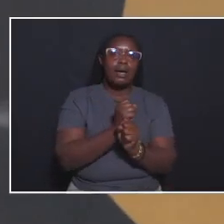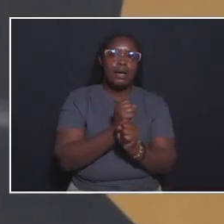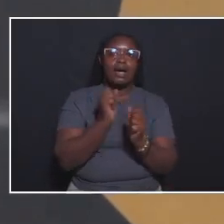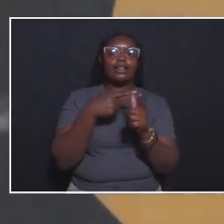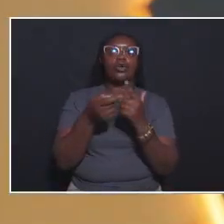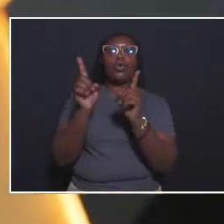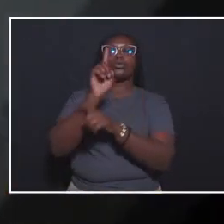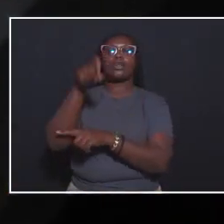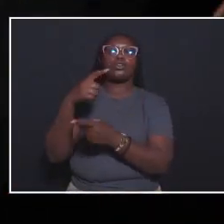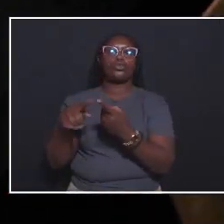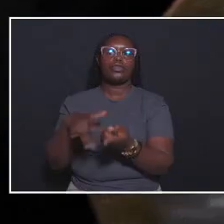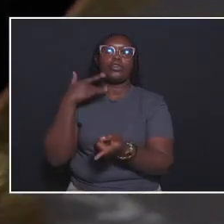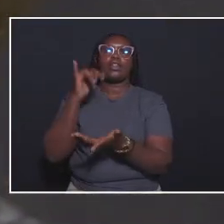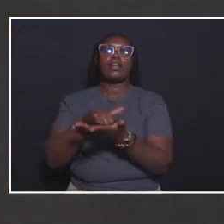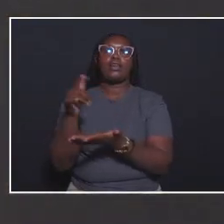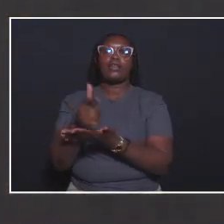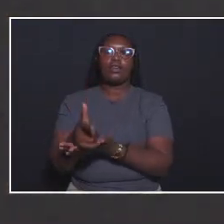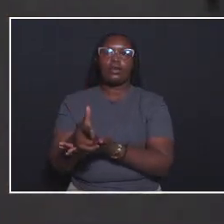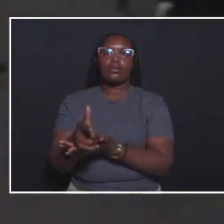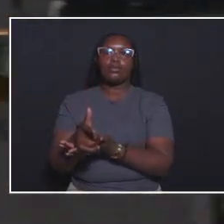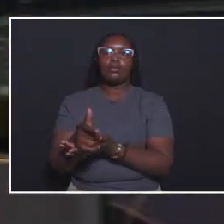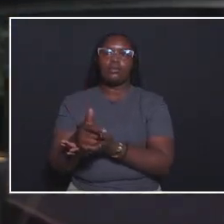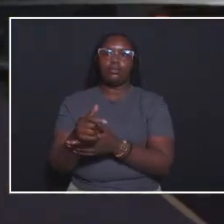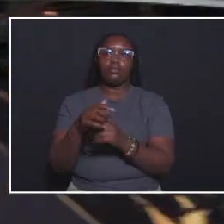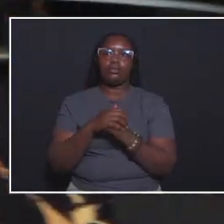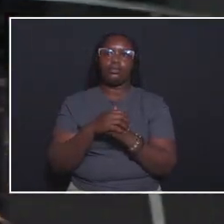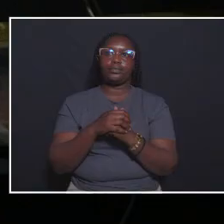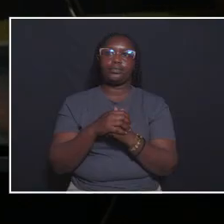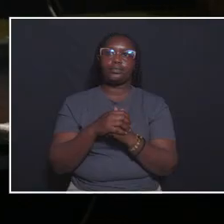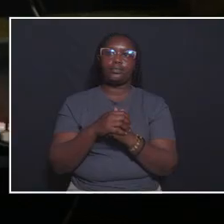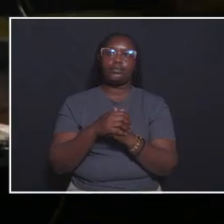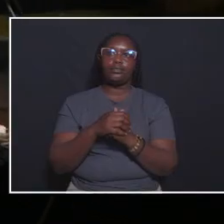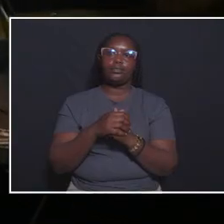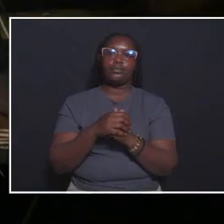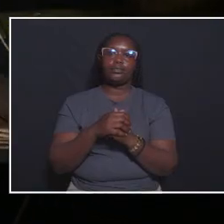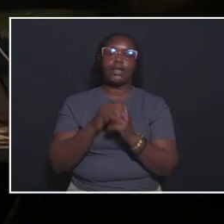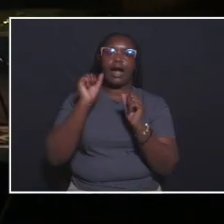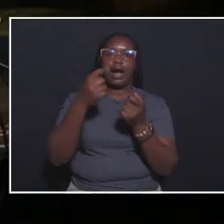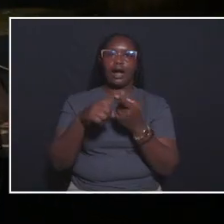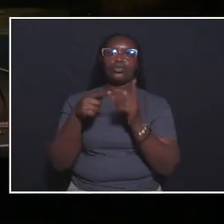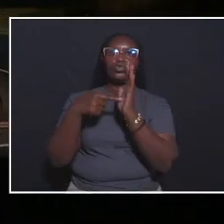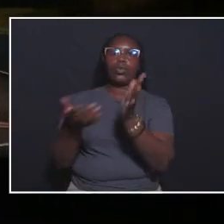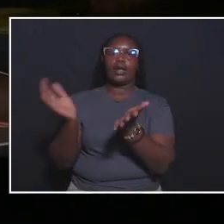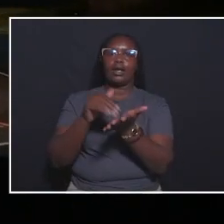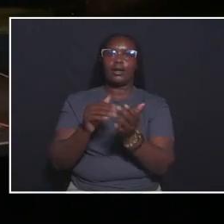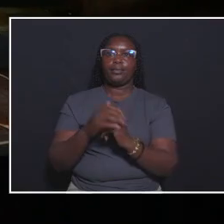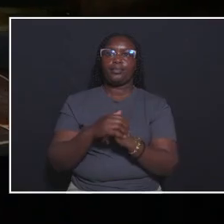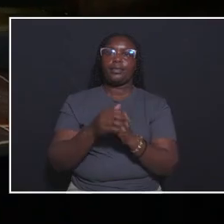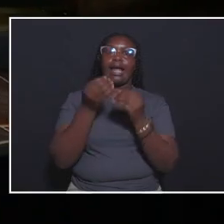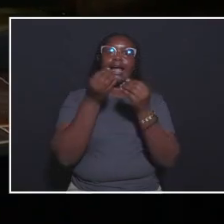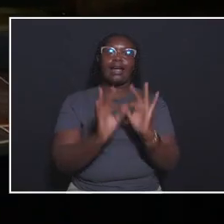tempo. Sir, at the engineer desk behind, can you put that thing back for me? So if